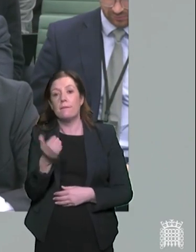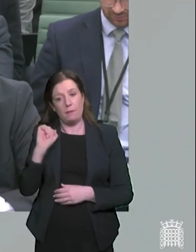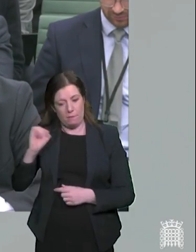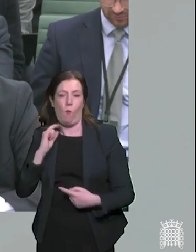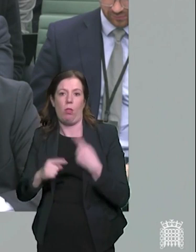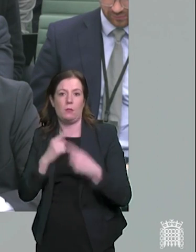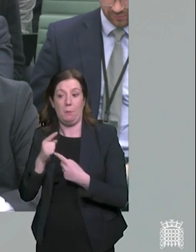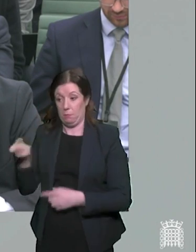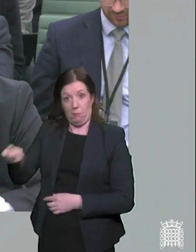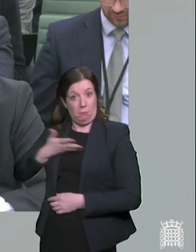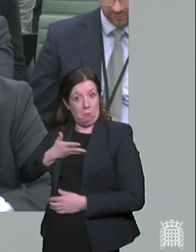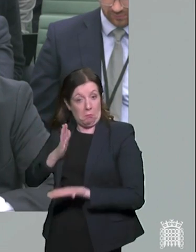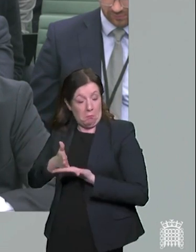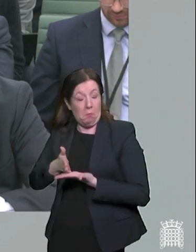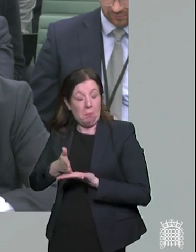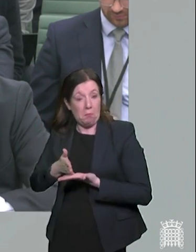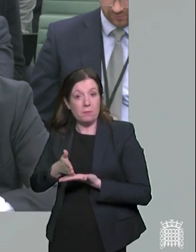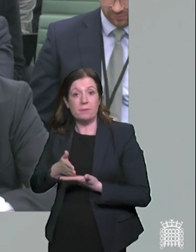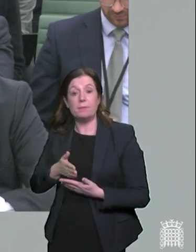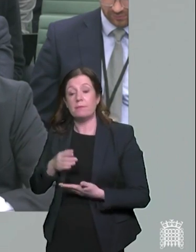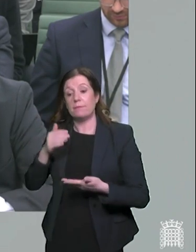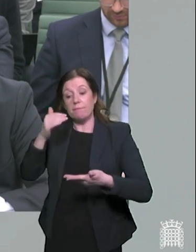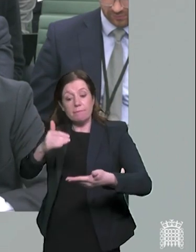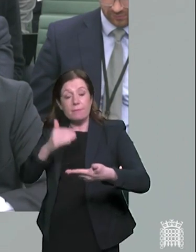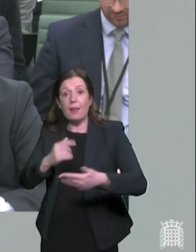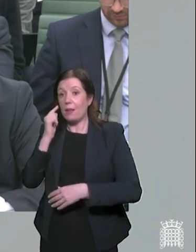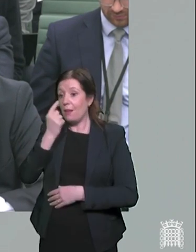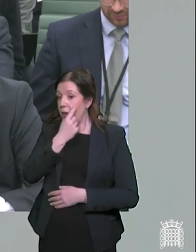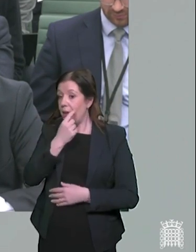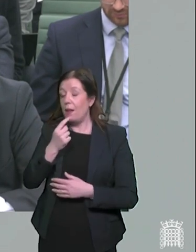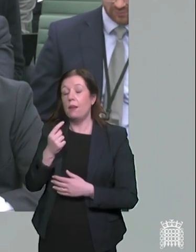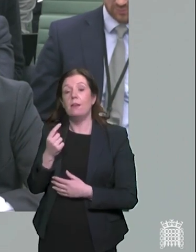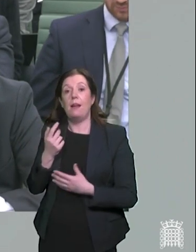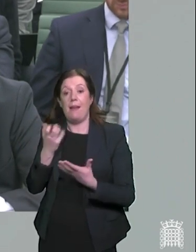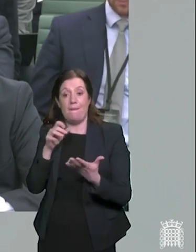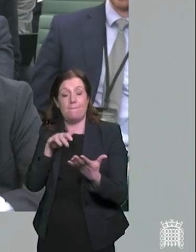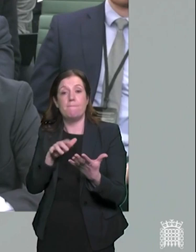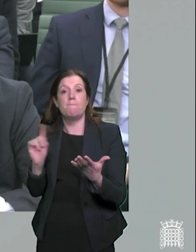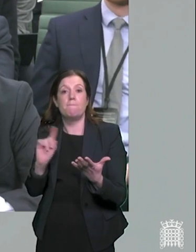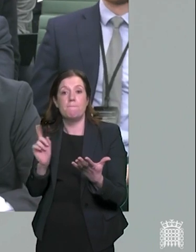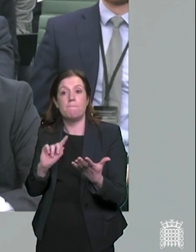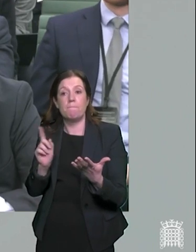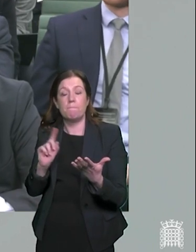he said to me. You'll see evidence, Mr. Costa, from